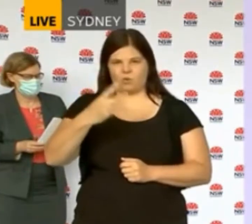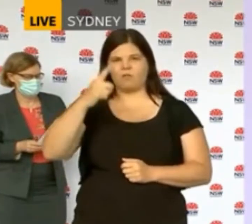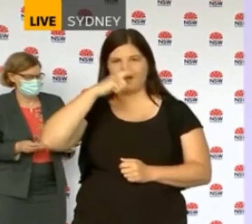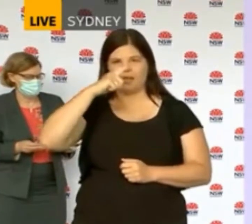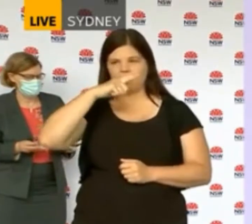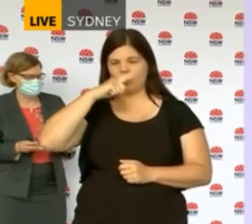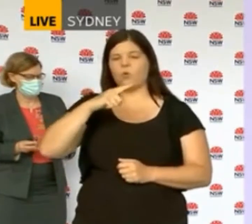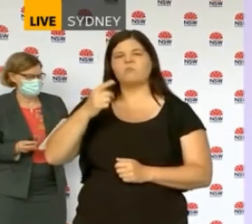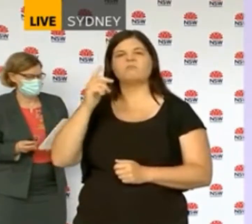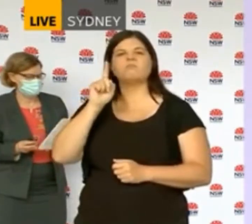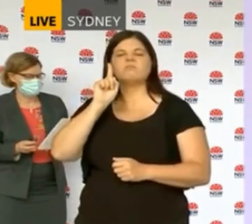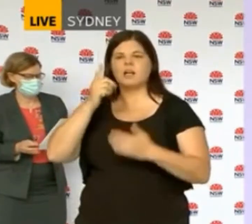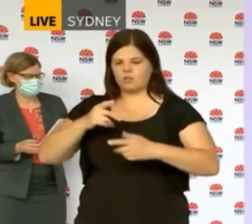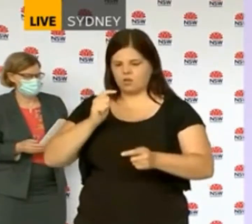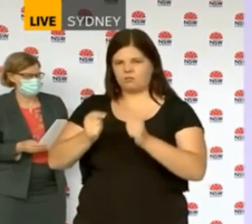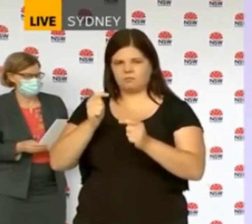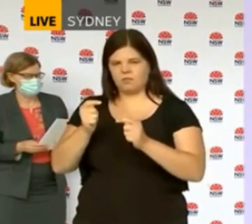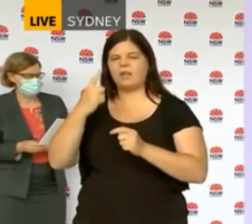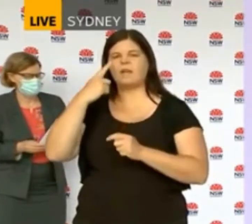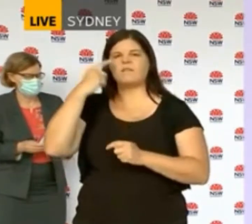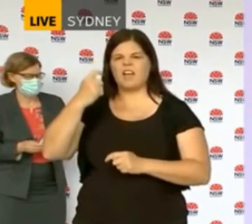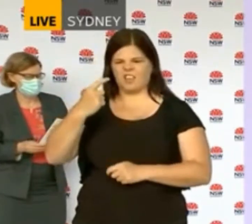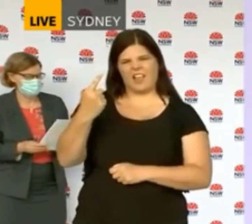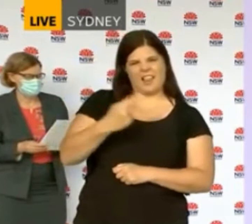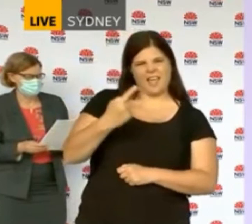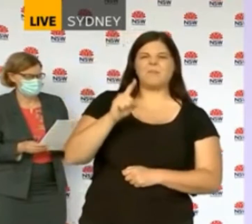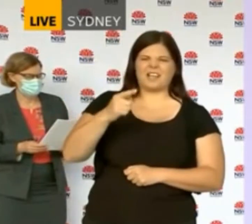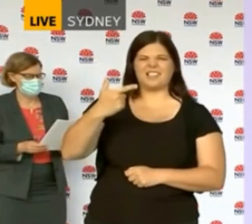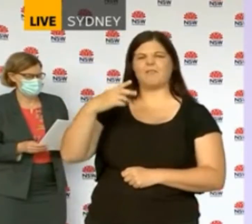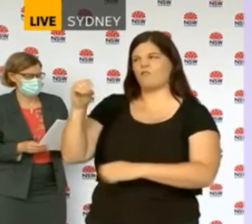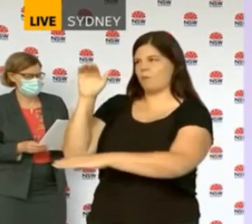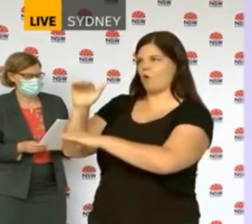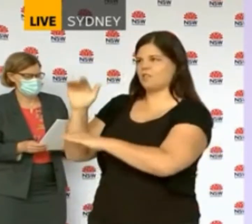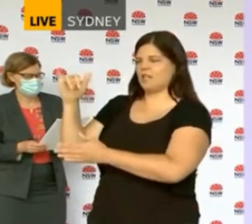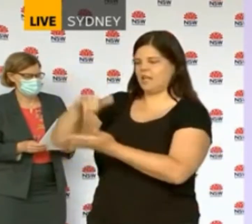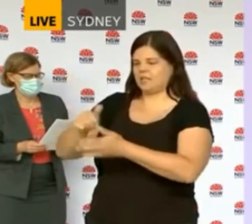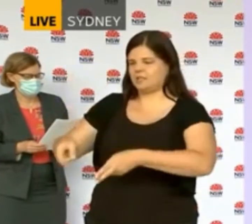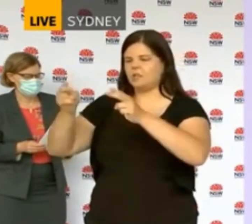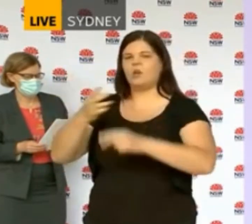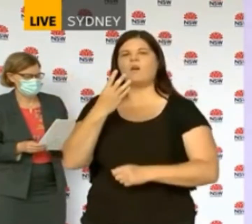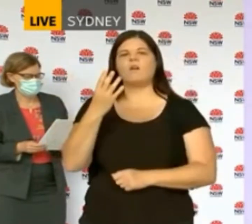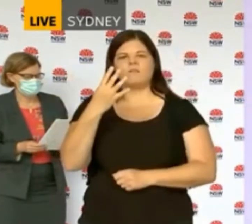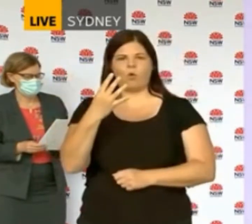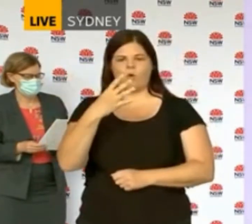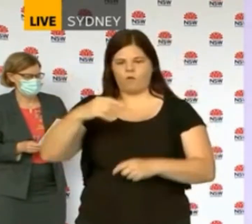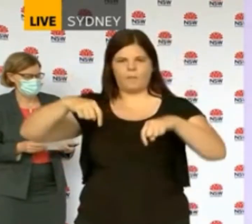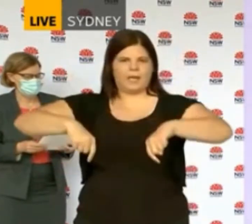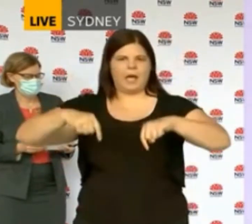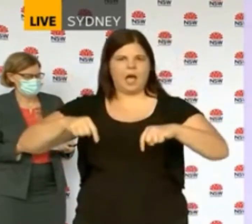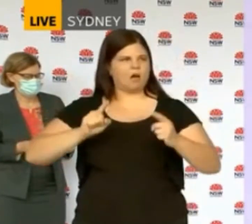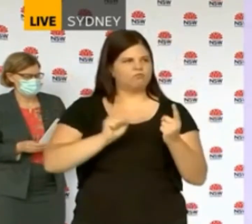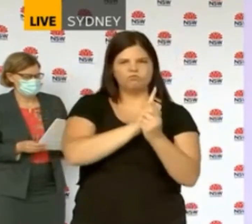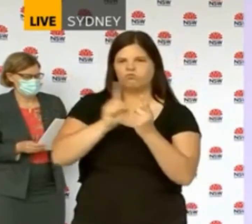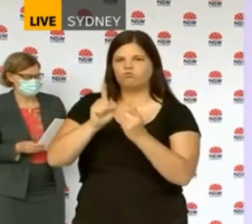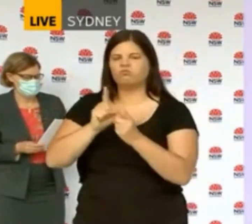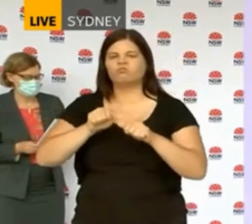11 cases. Out of the 11, 7 were overseas acquired and 4 were locally acquired. 2 were close